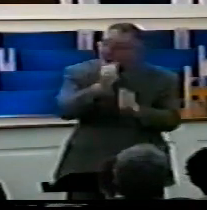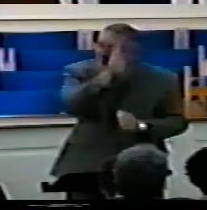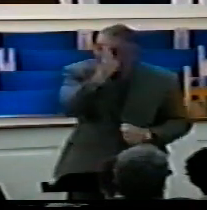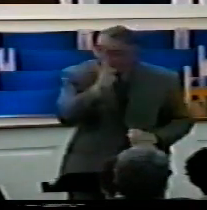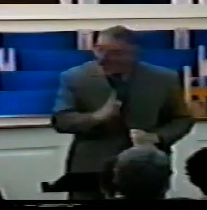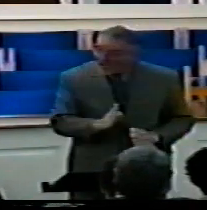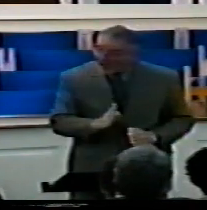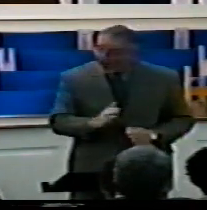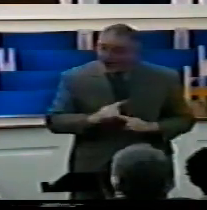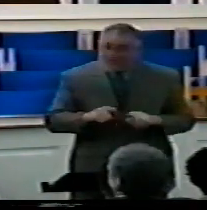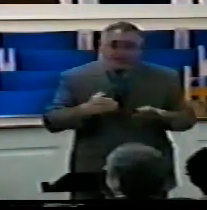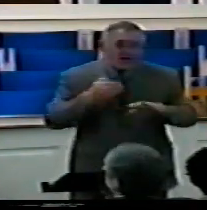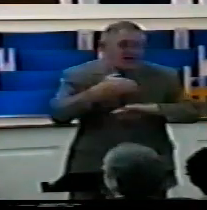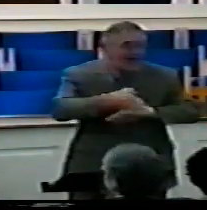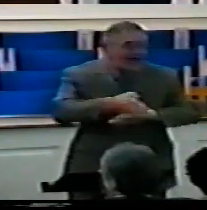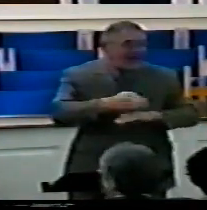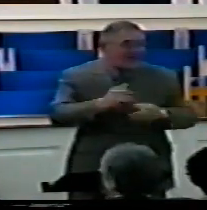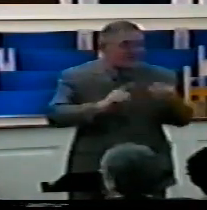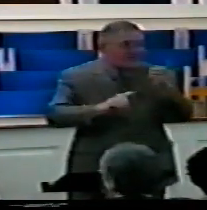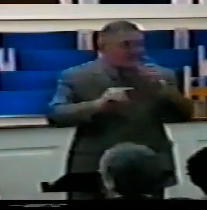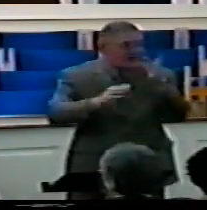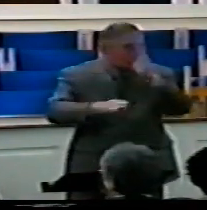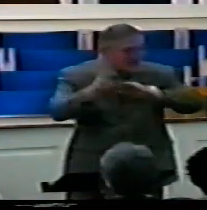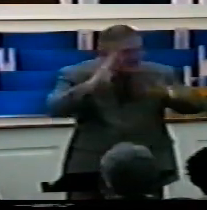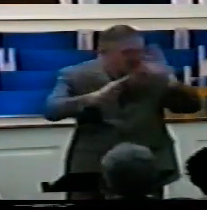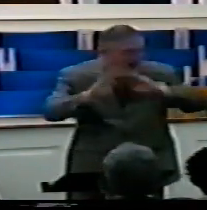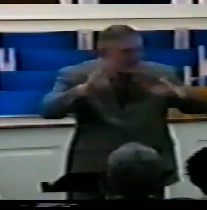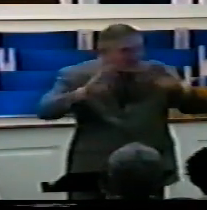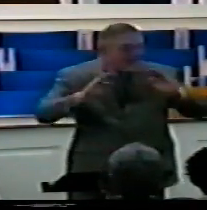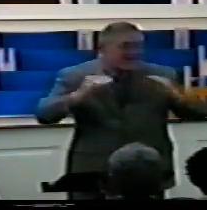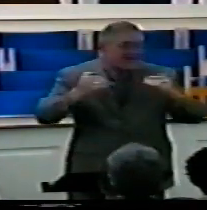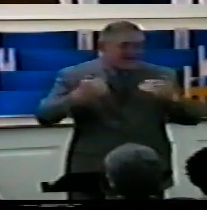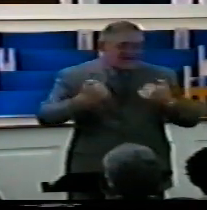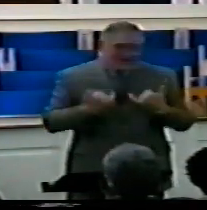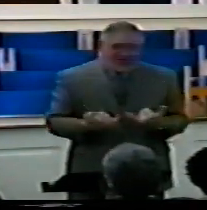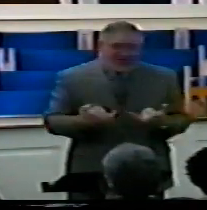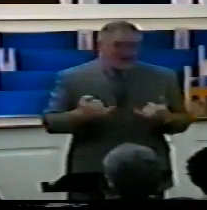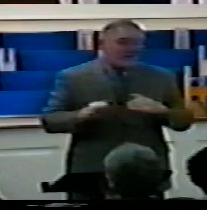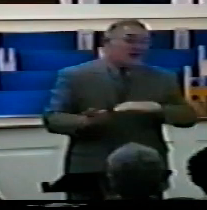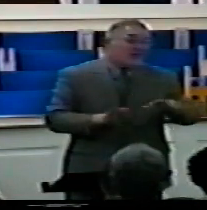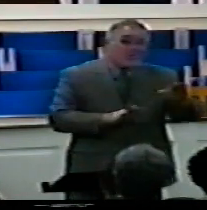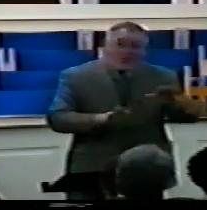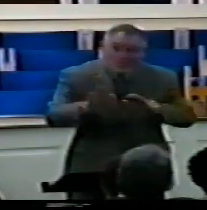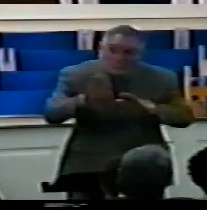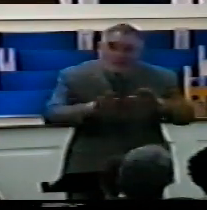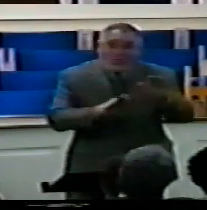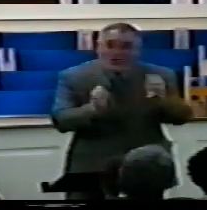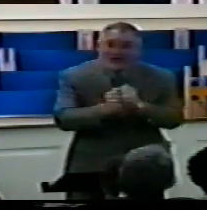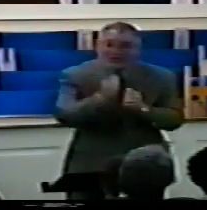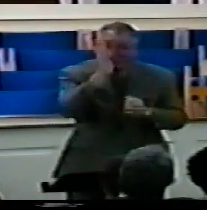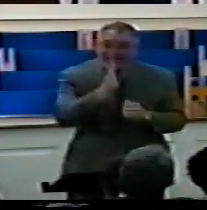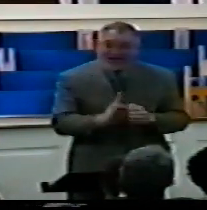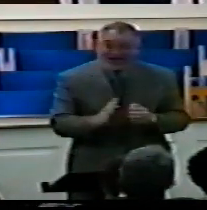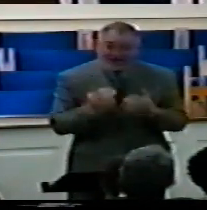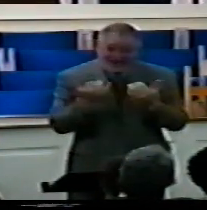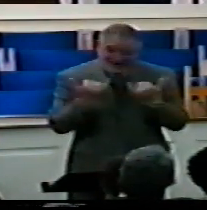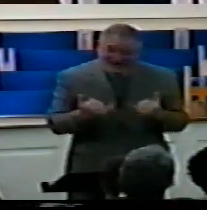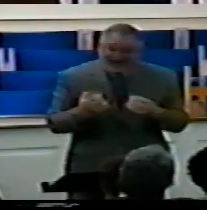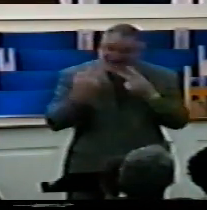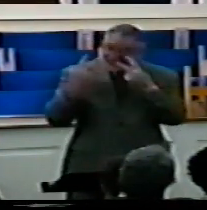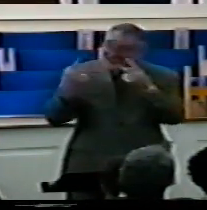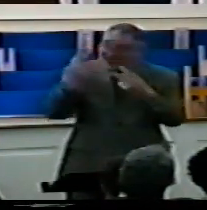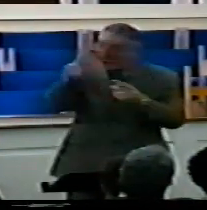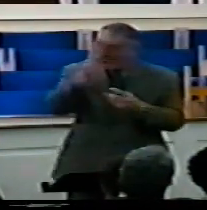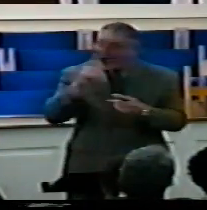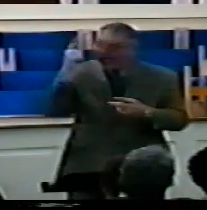trial, he had a walk with God. He said, now mine eye has seen. He got to see God for what he was. Folks, if you're going